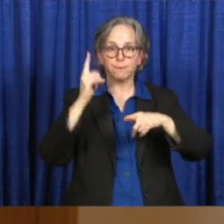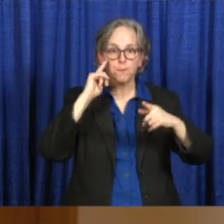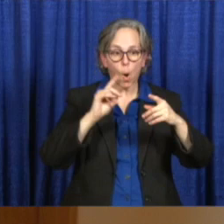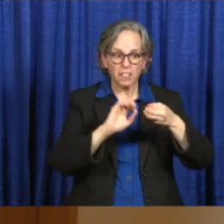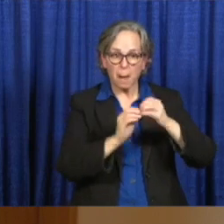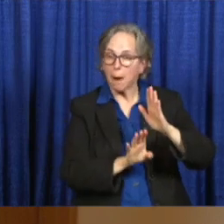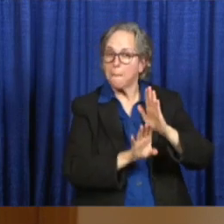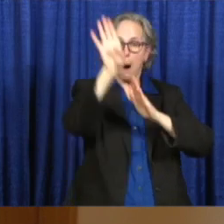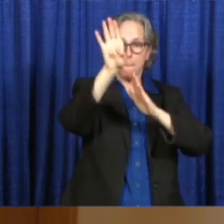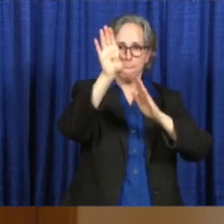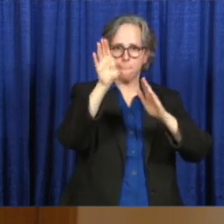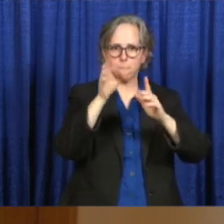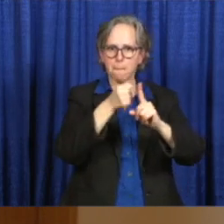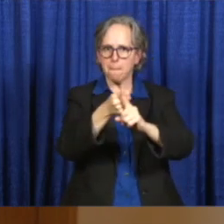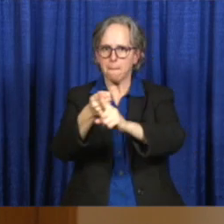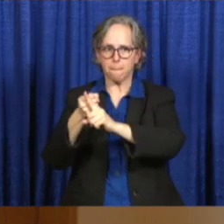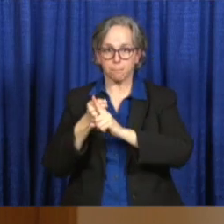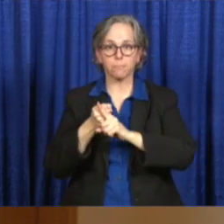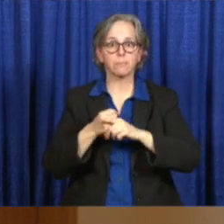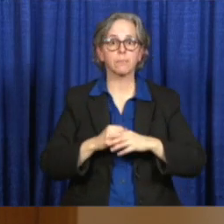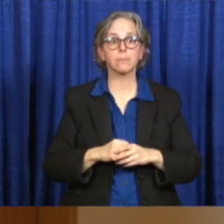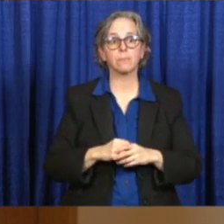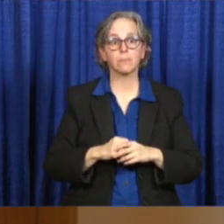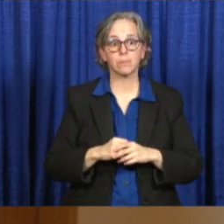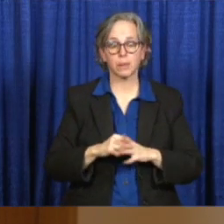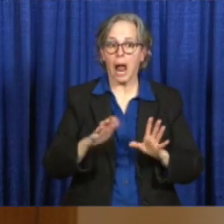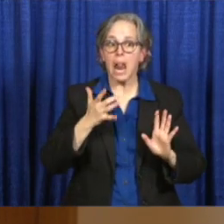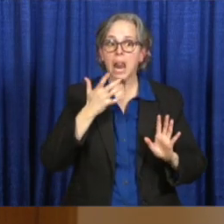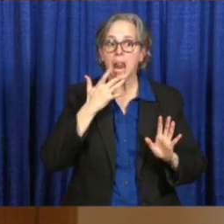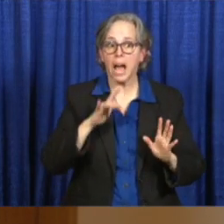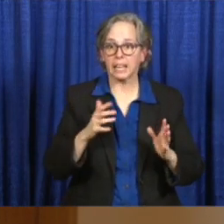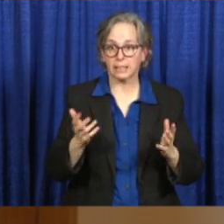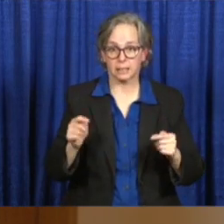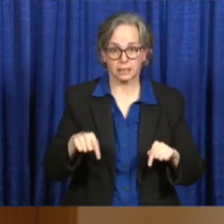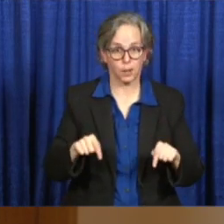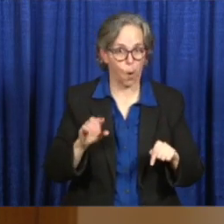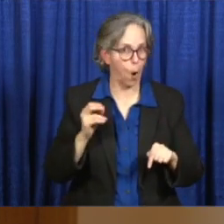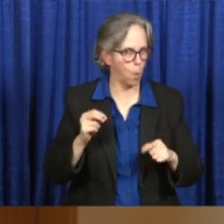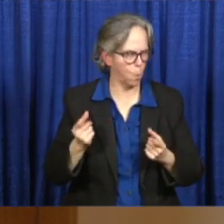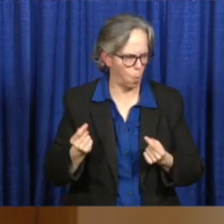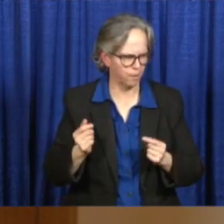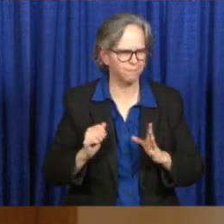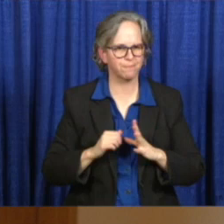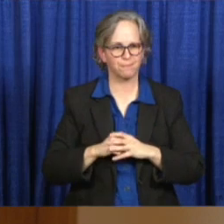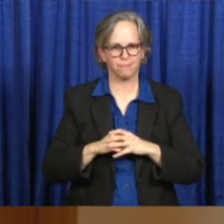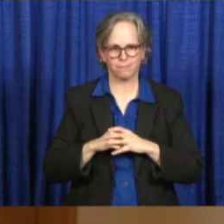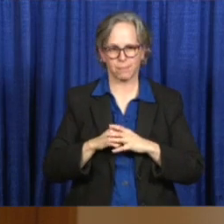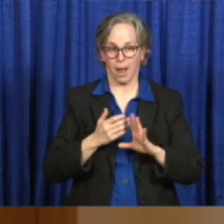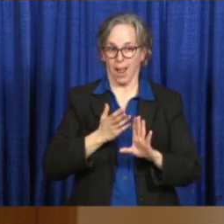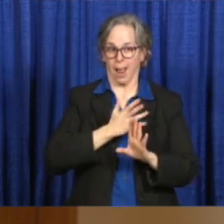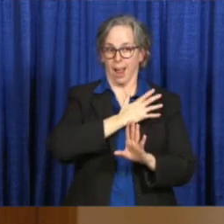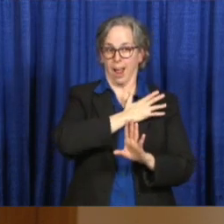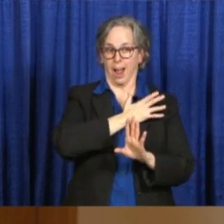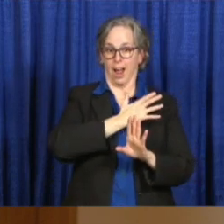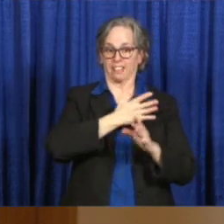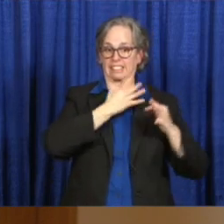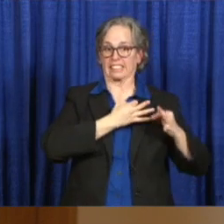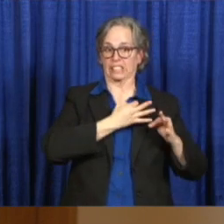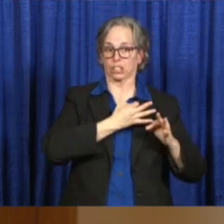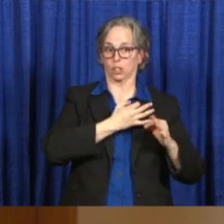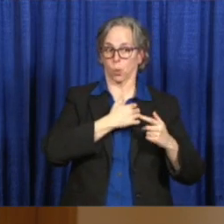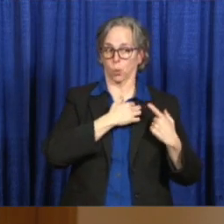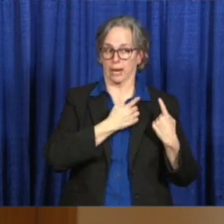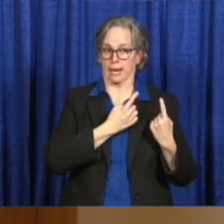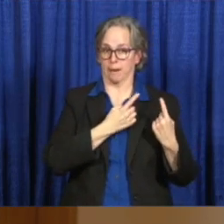coming. We are blessed in Ohio. The actions we've taken and the actions that everyone is taking